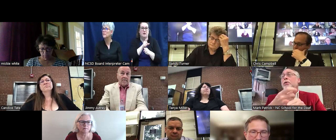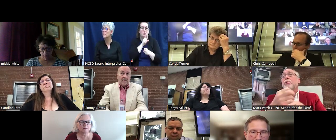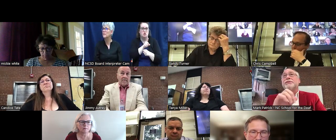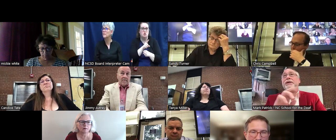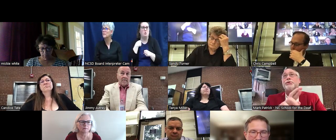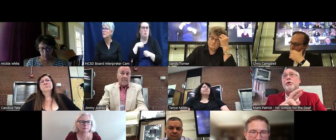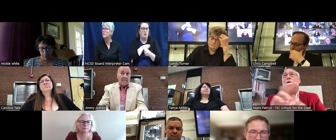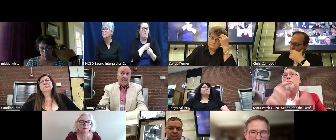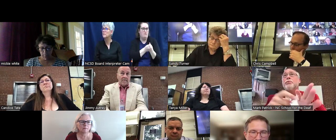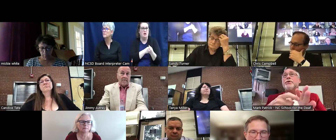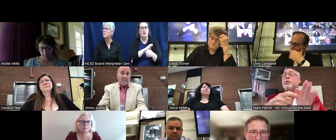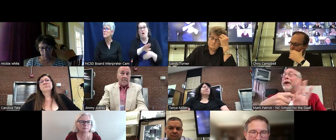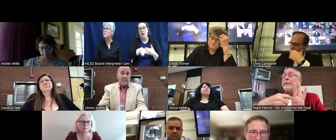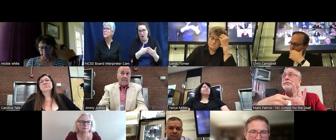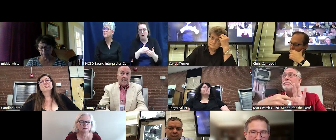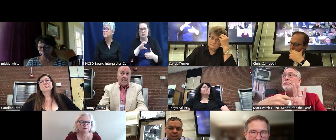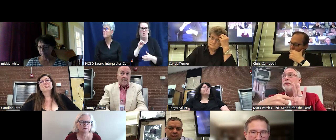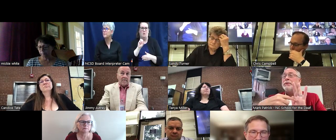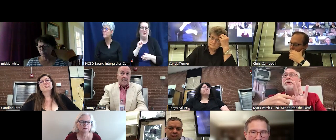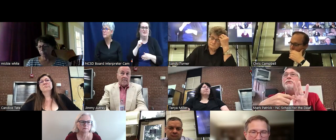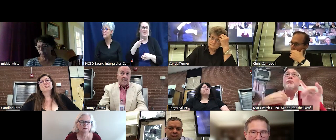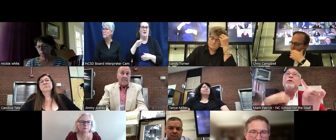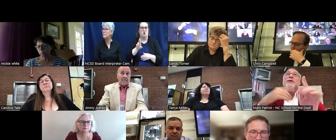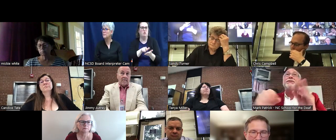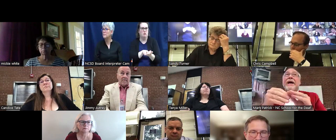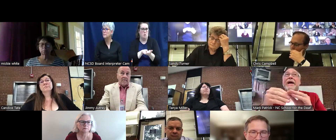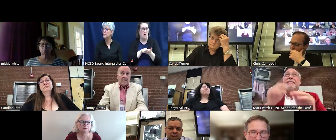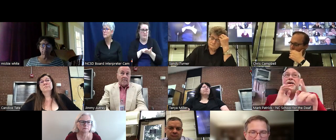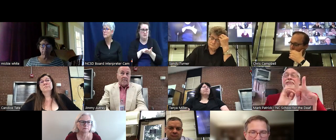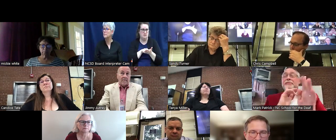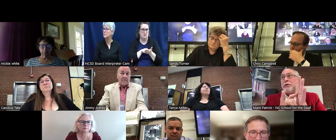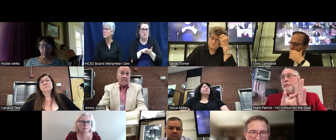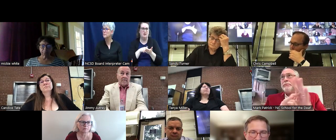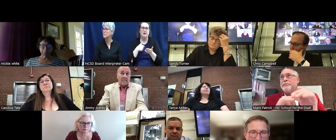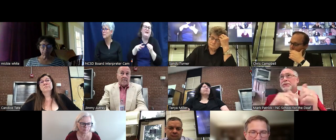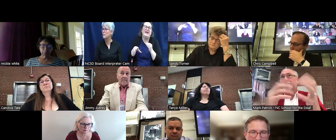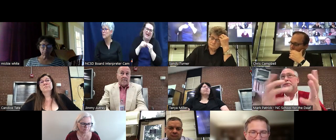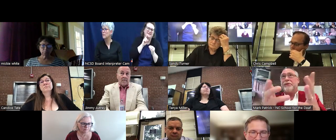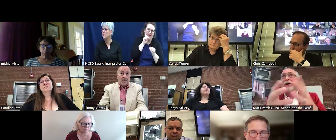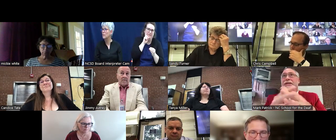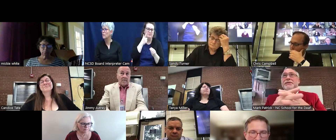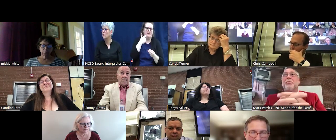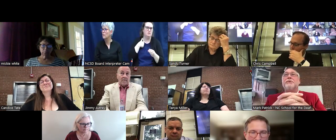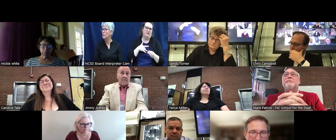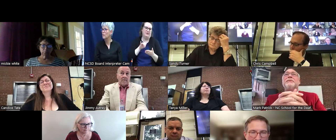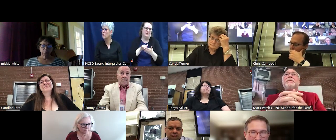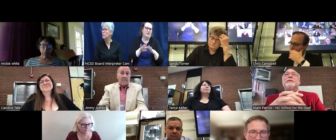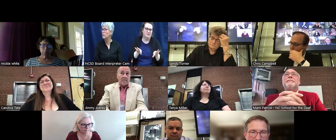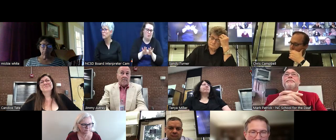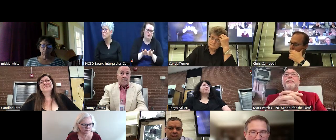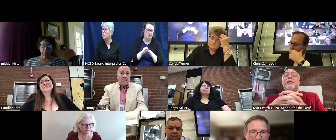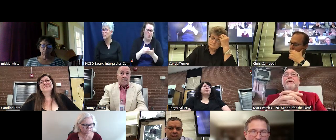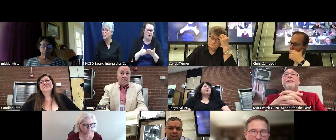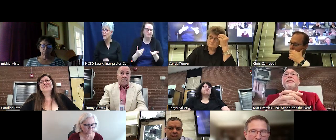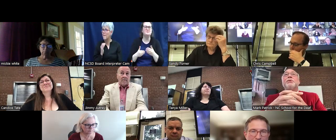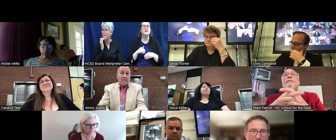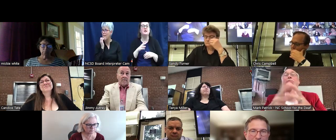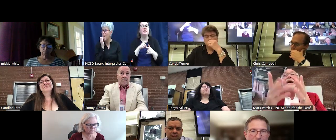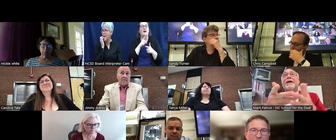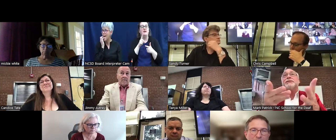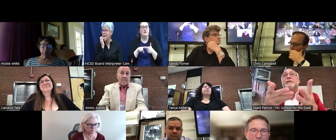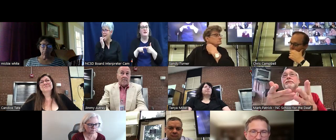all OSHR requirements. And we just add deaf part because we feel like it's important. And